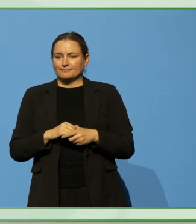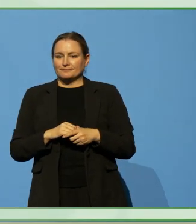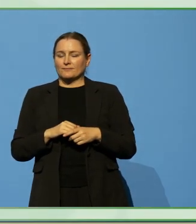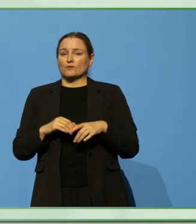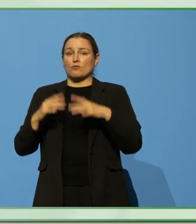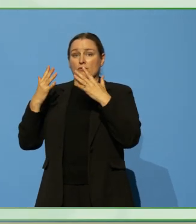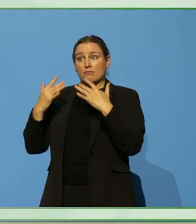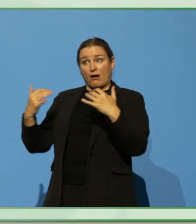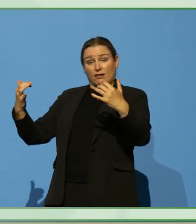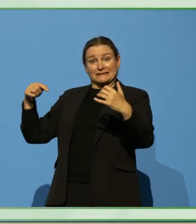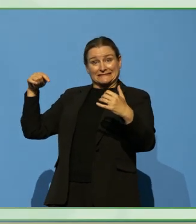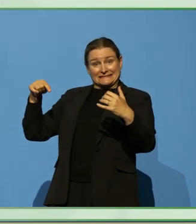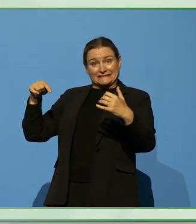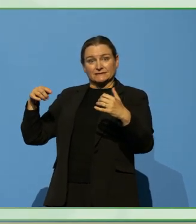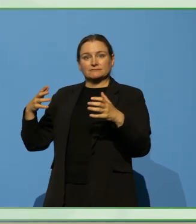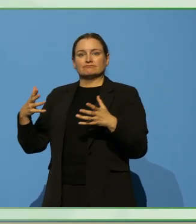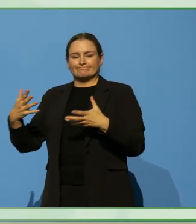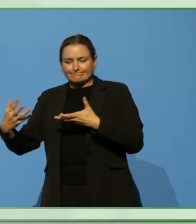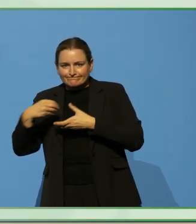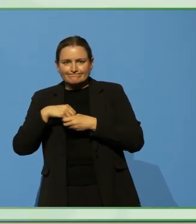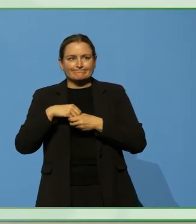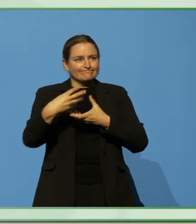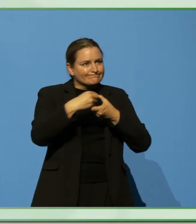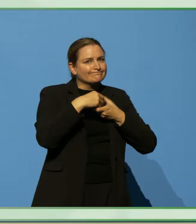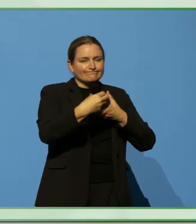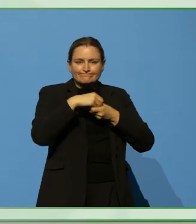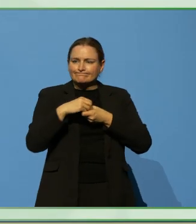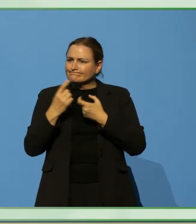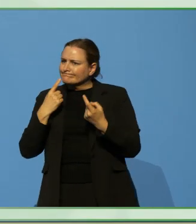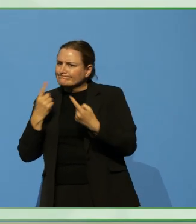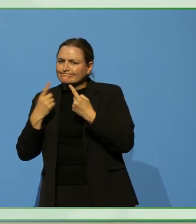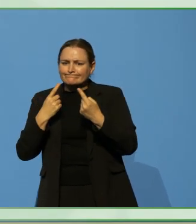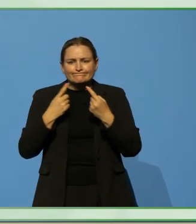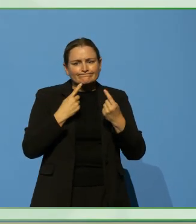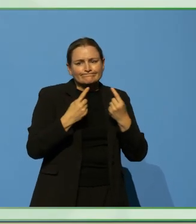Council are discussing how to do that. The slide that I skipped